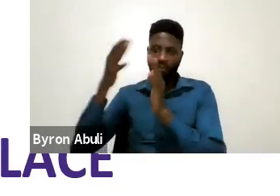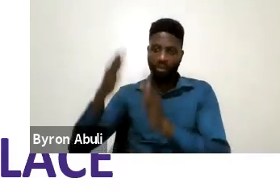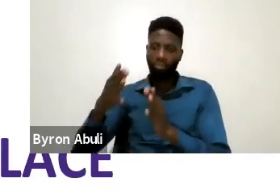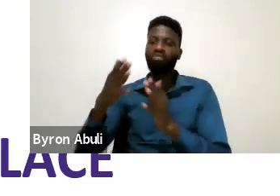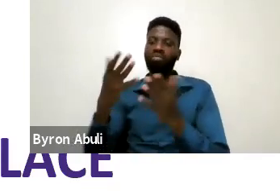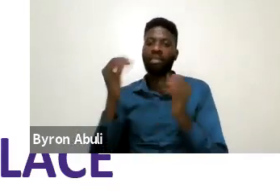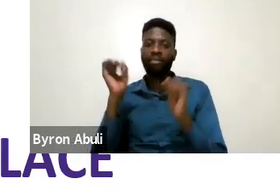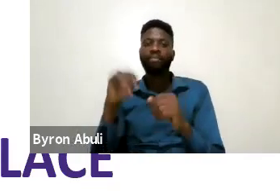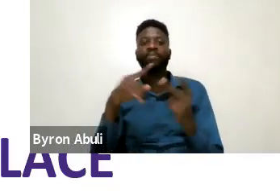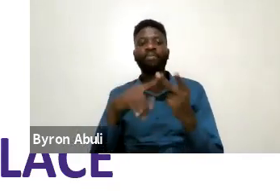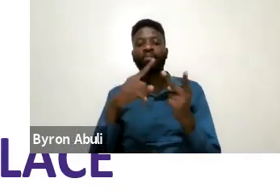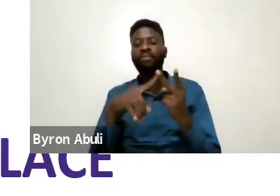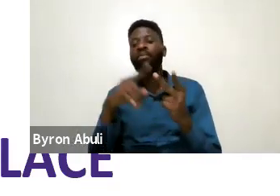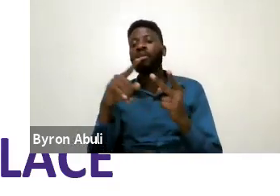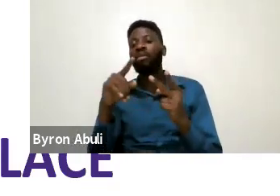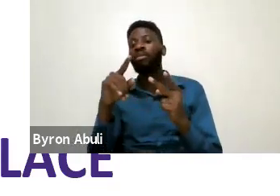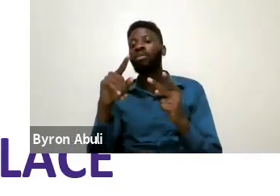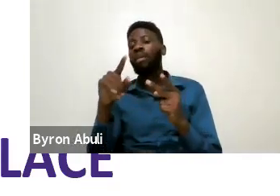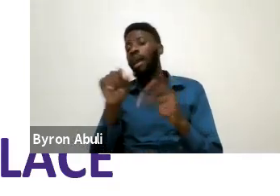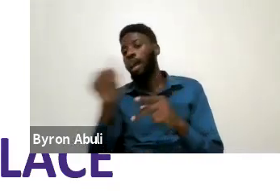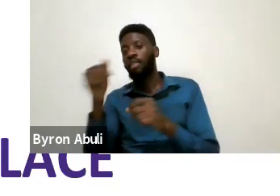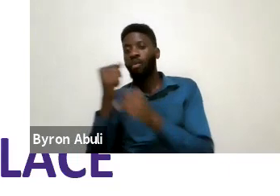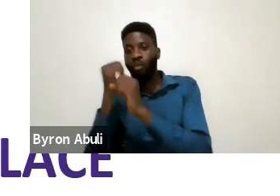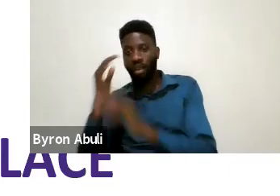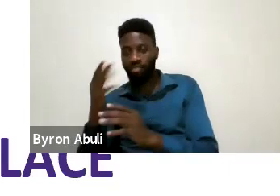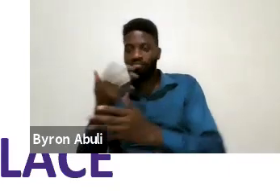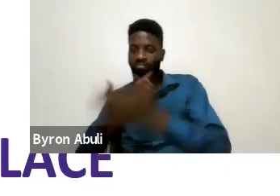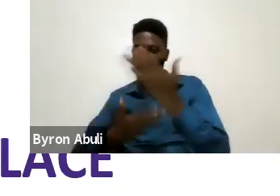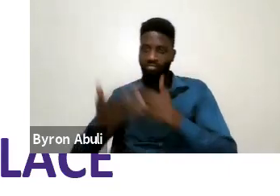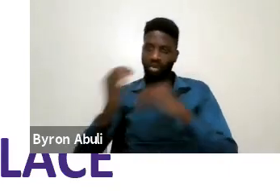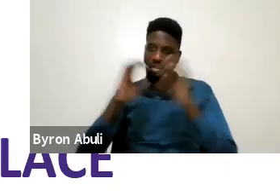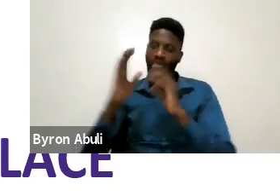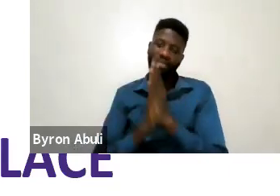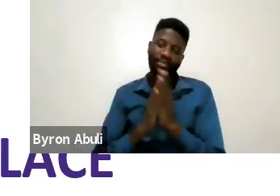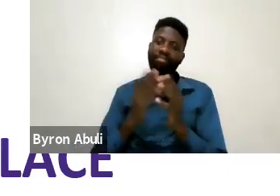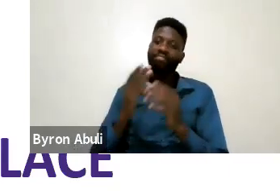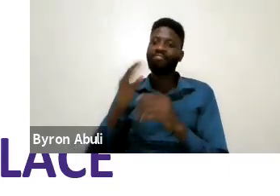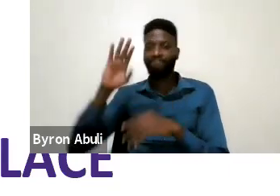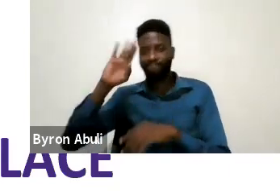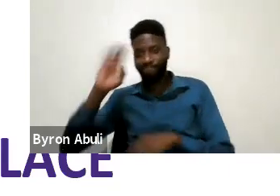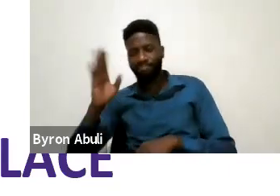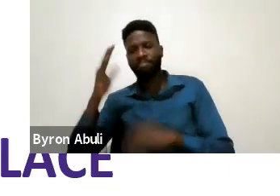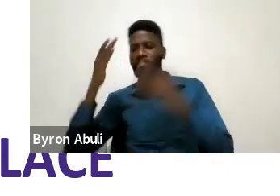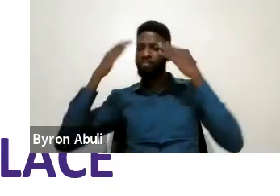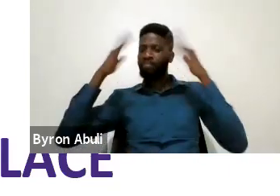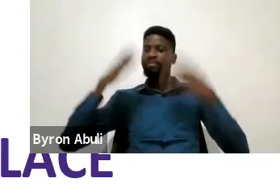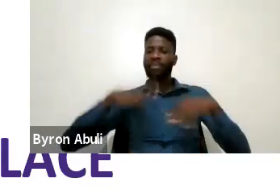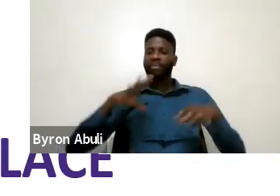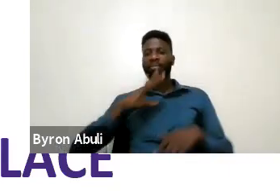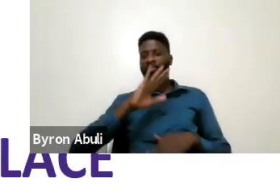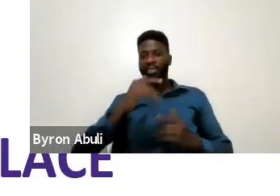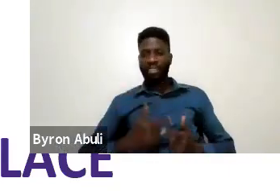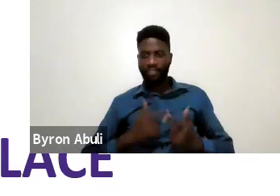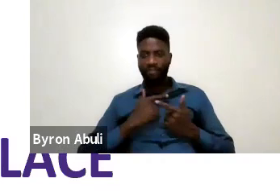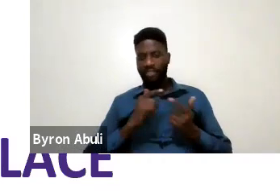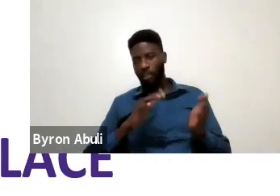with co-workers. Don't be the kind of person who just goes to the office, doesn't say hi to someone in the morning. You don't know what people are going through. Have that, kind